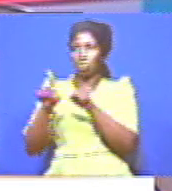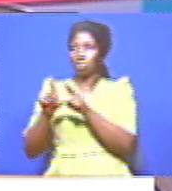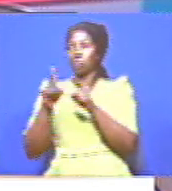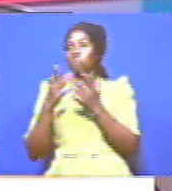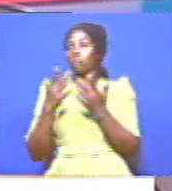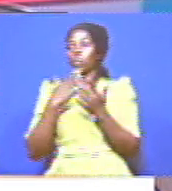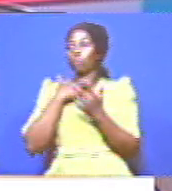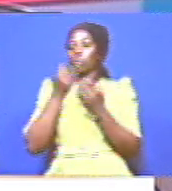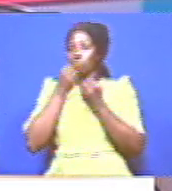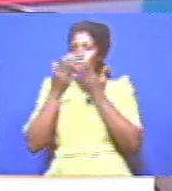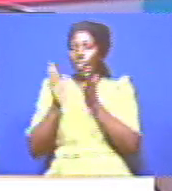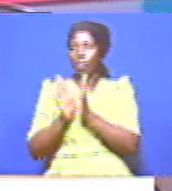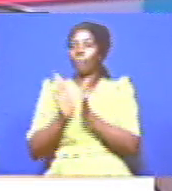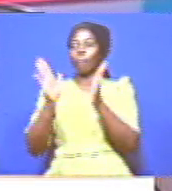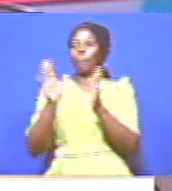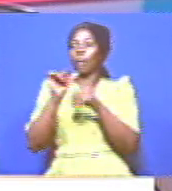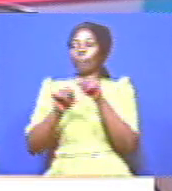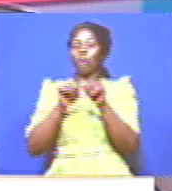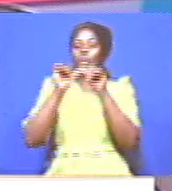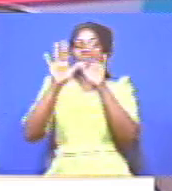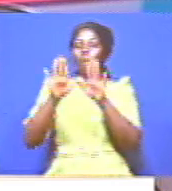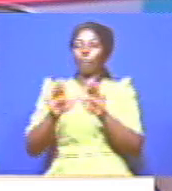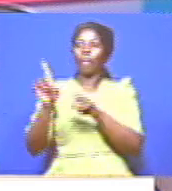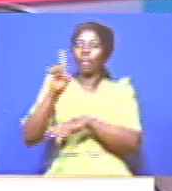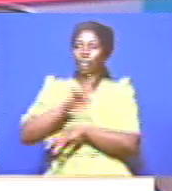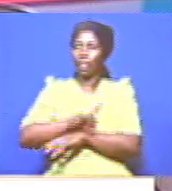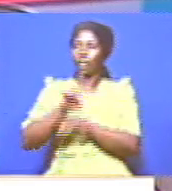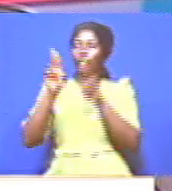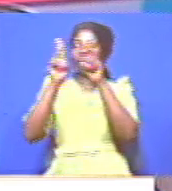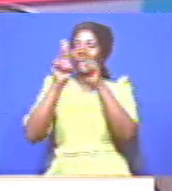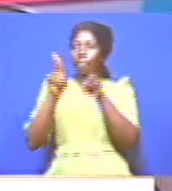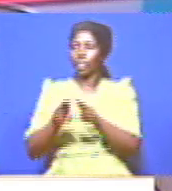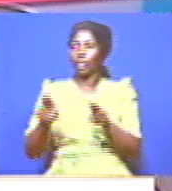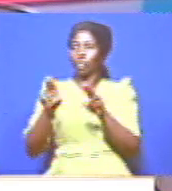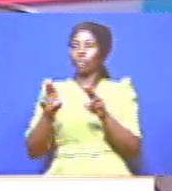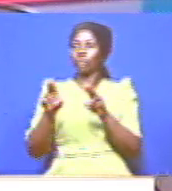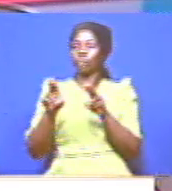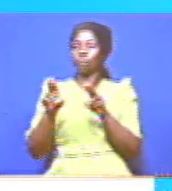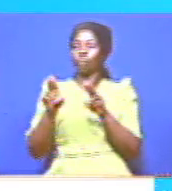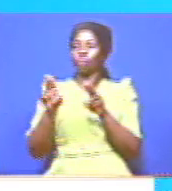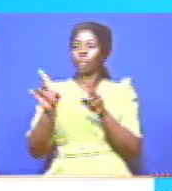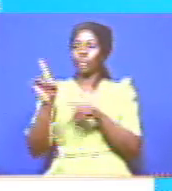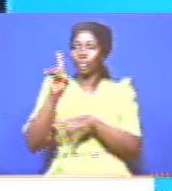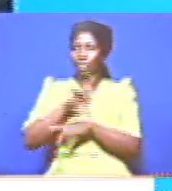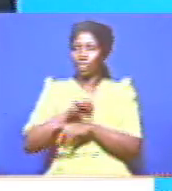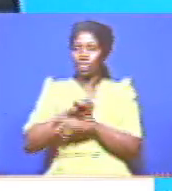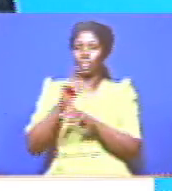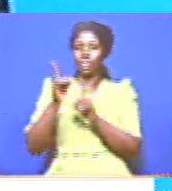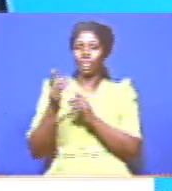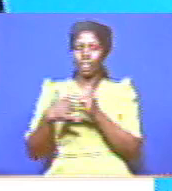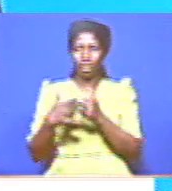to inform the public mm-hmm. about the very important day of the International Anti-Corruption Day. That's coming on 9th. We'll address that. Thank